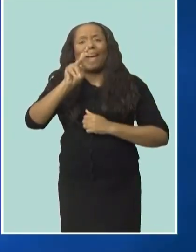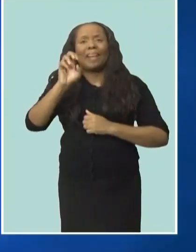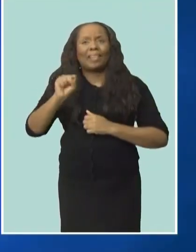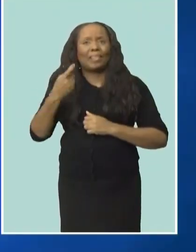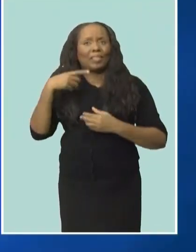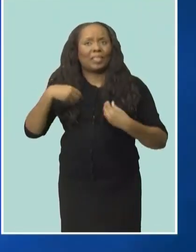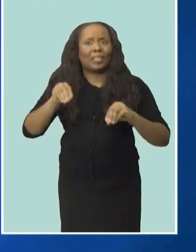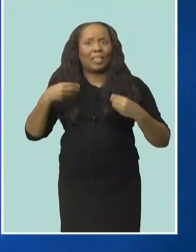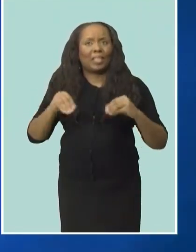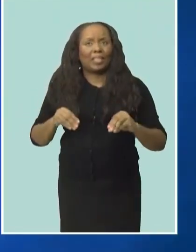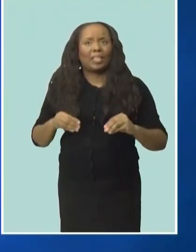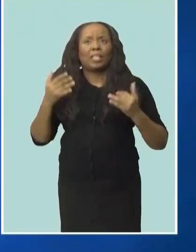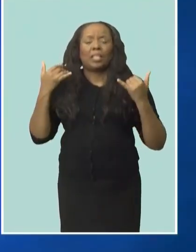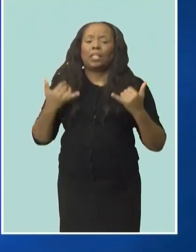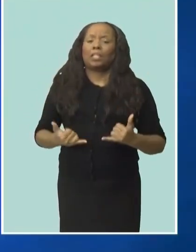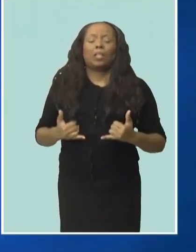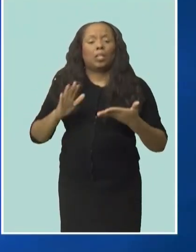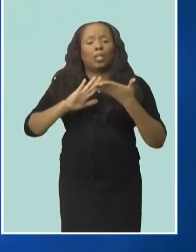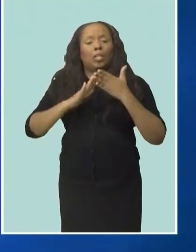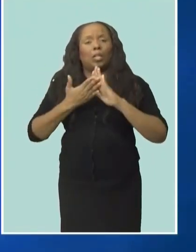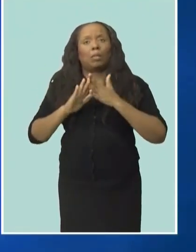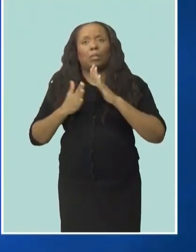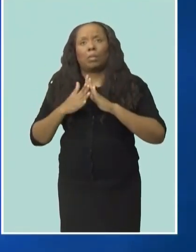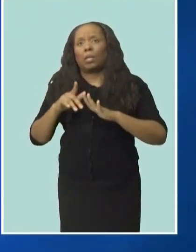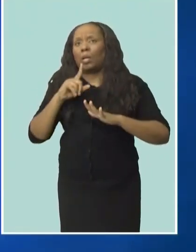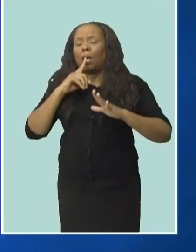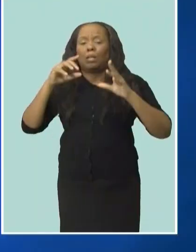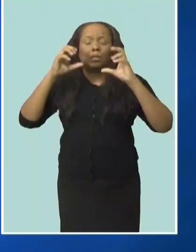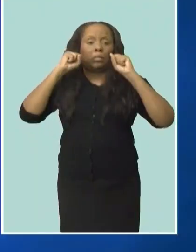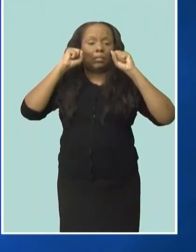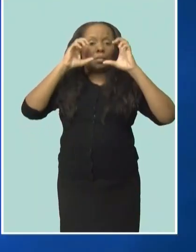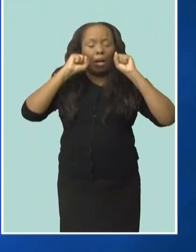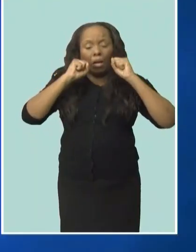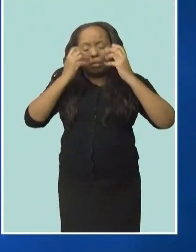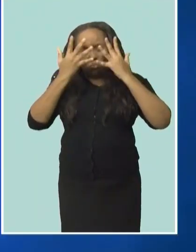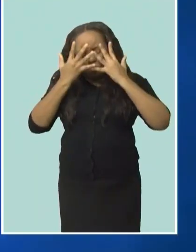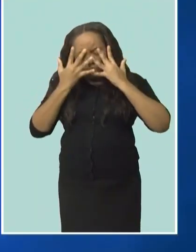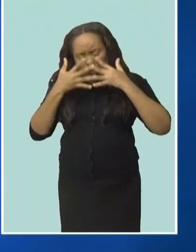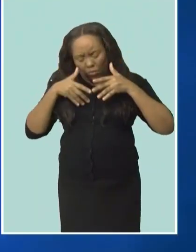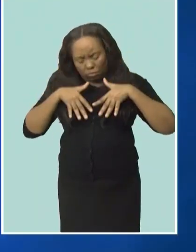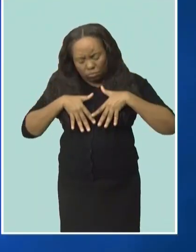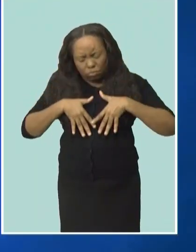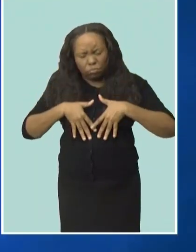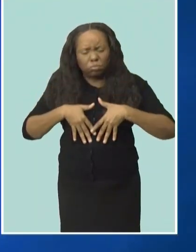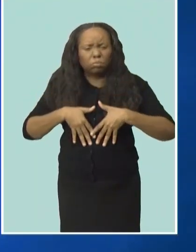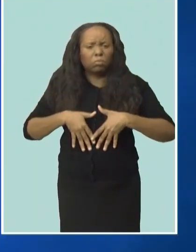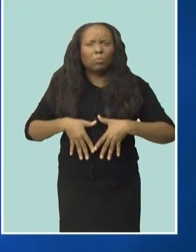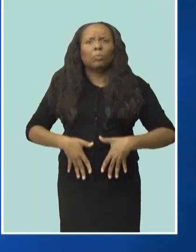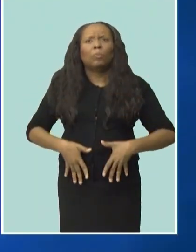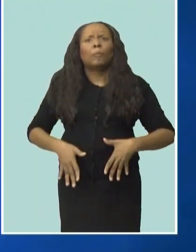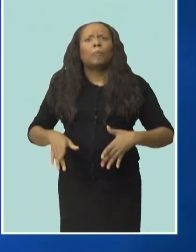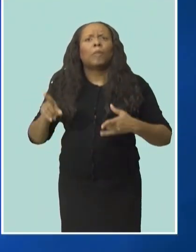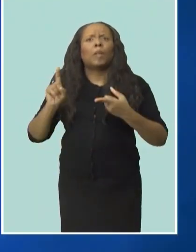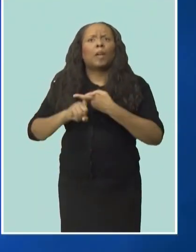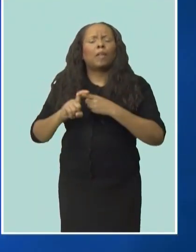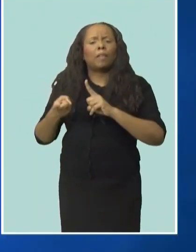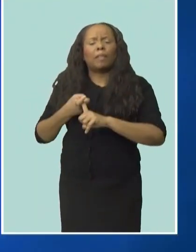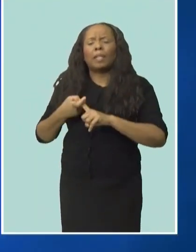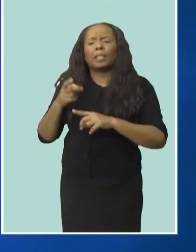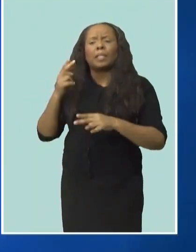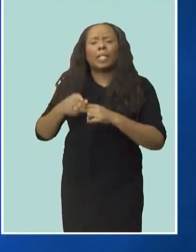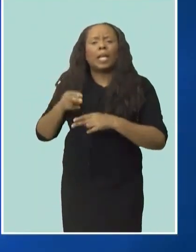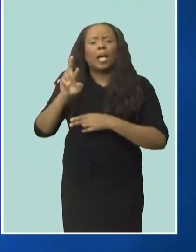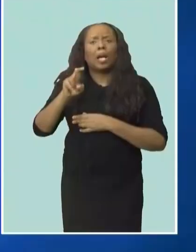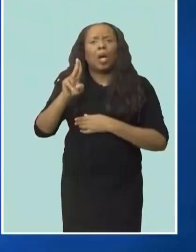thrown his Chapel Gap St. Barnabas community into a state of shock and mourning. Barrow's friend, who gave her name as